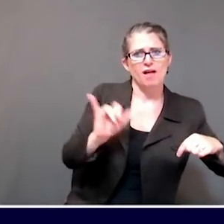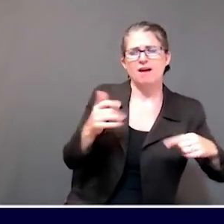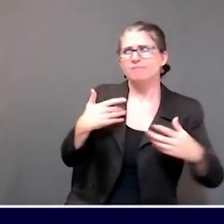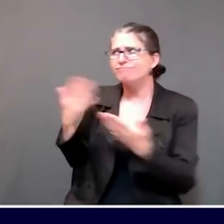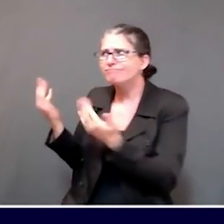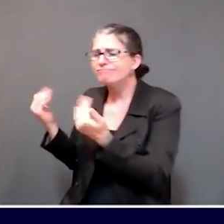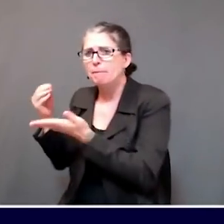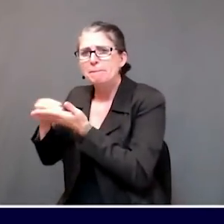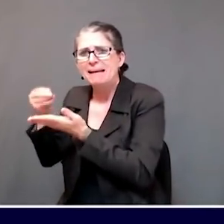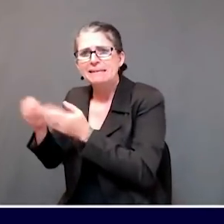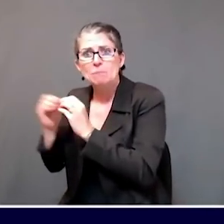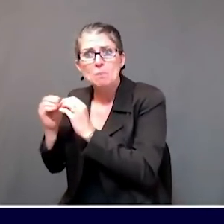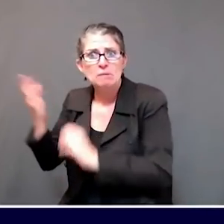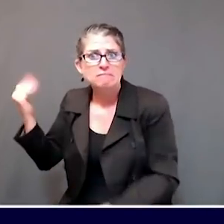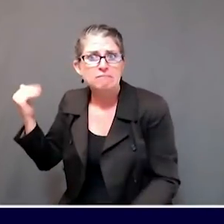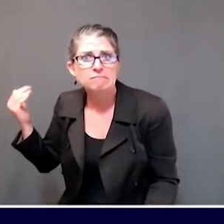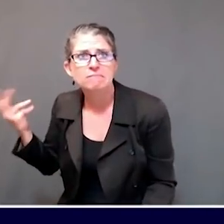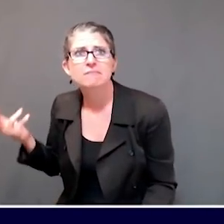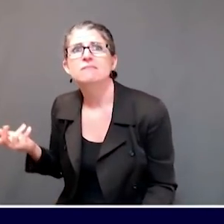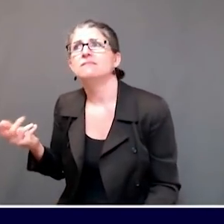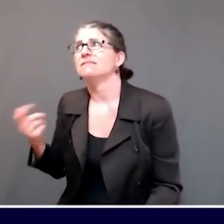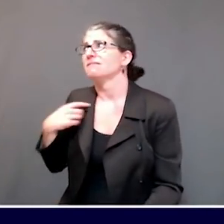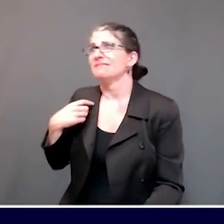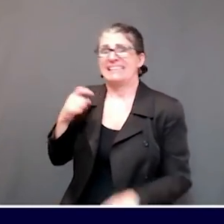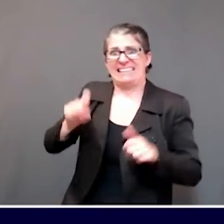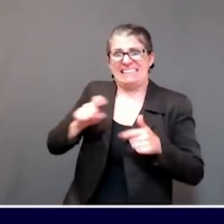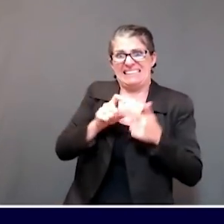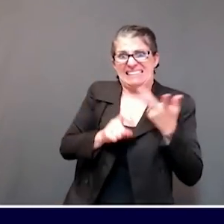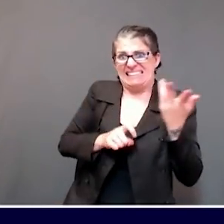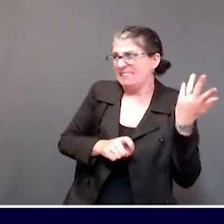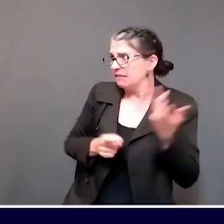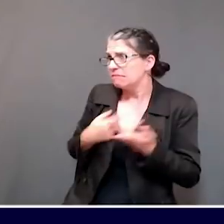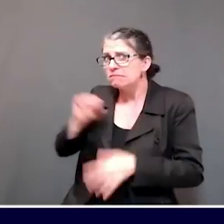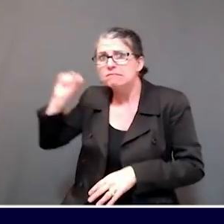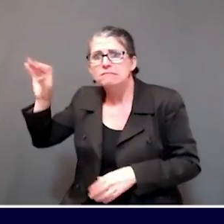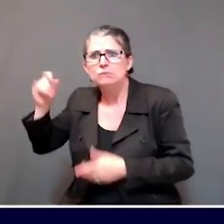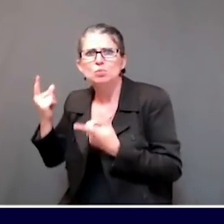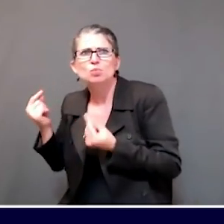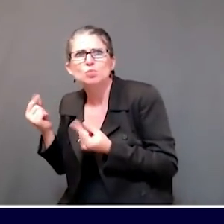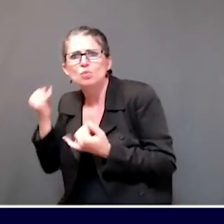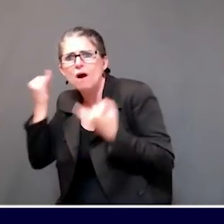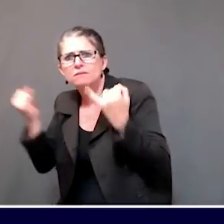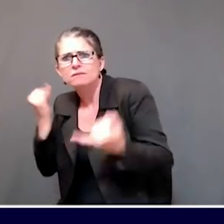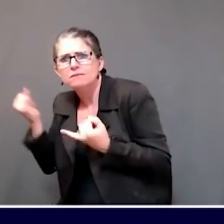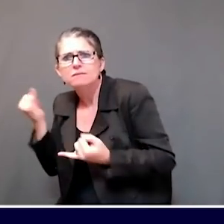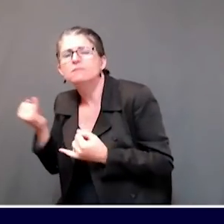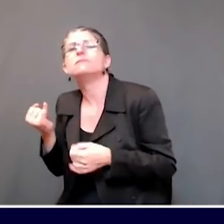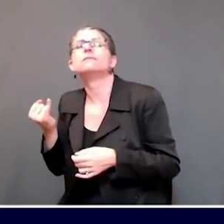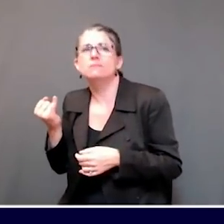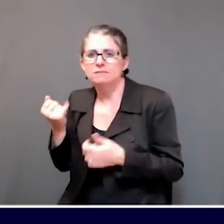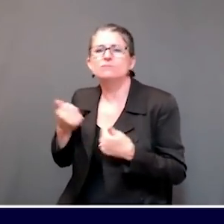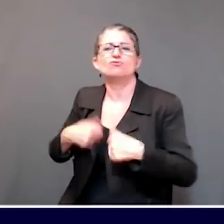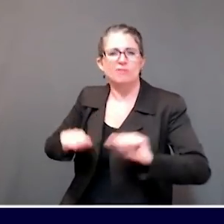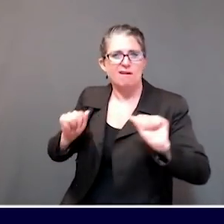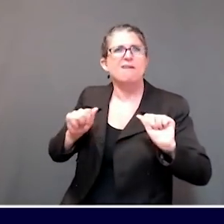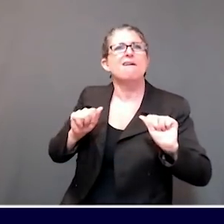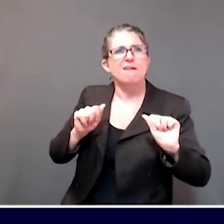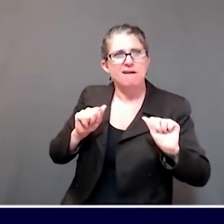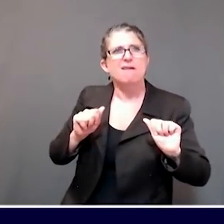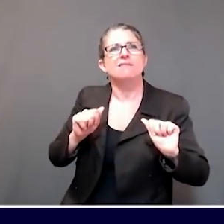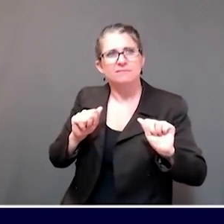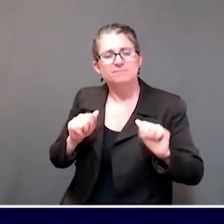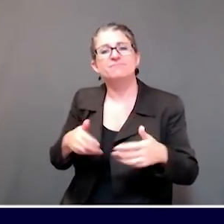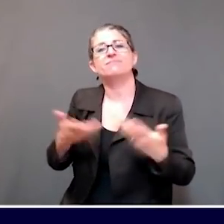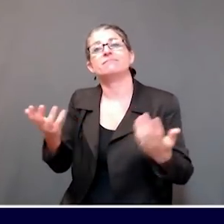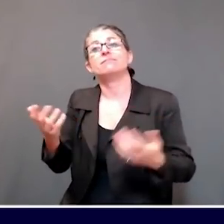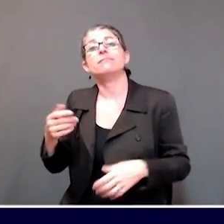some areas, and not just what state and local governments need, but what businesses and nonprofits need as well. Thank